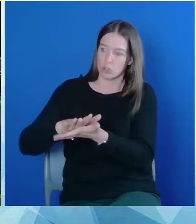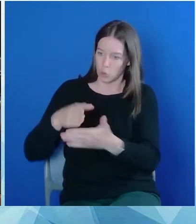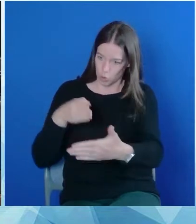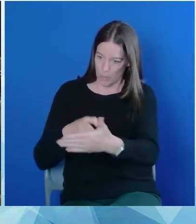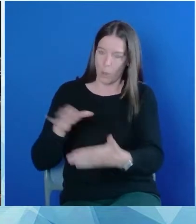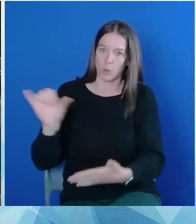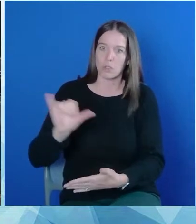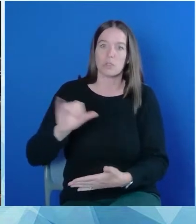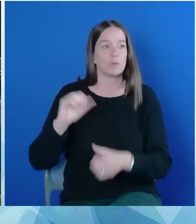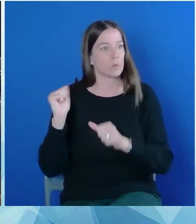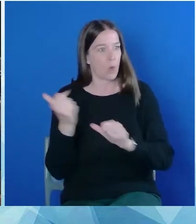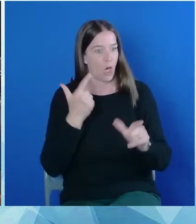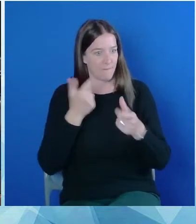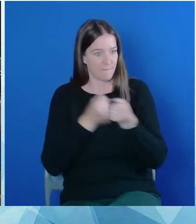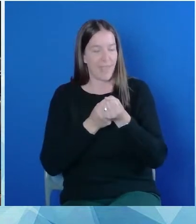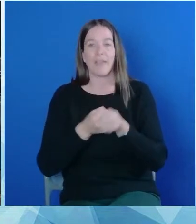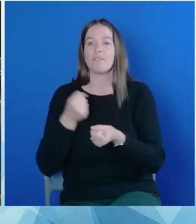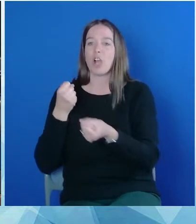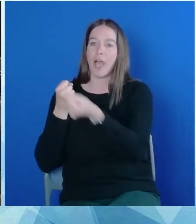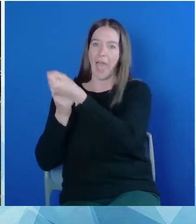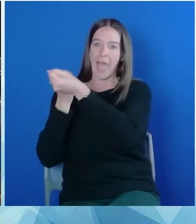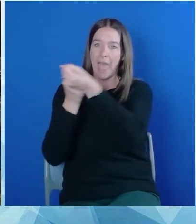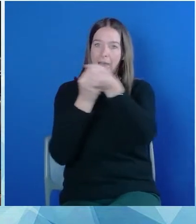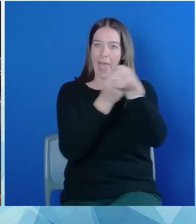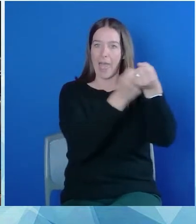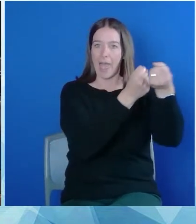aye. Aye. Opposed? Aye.